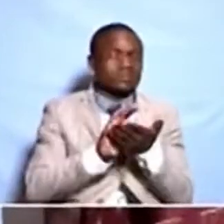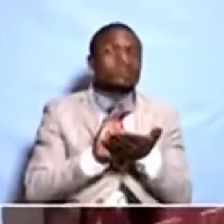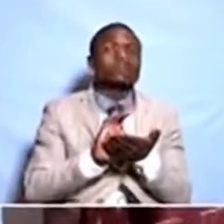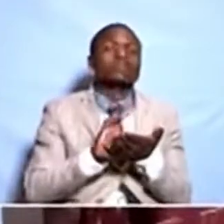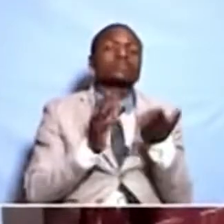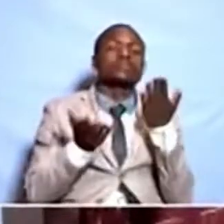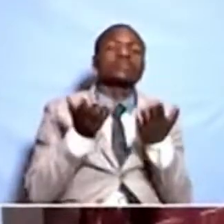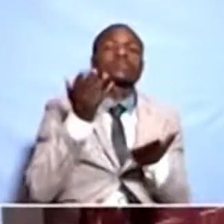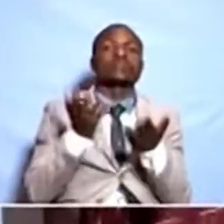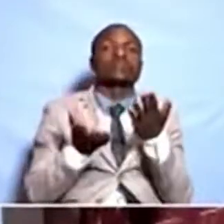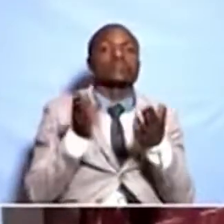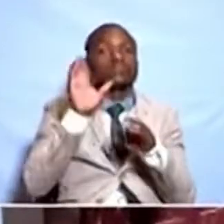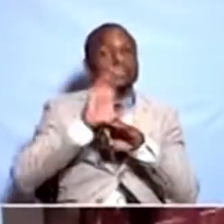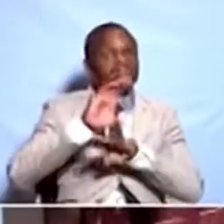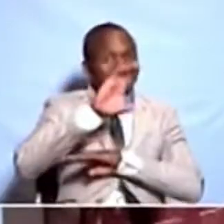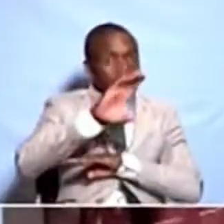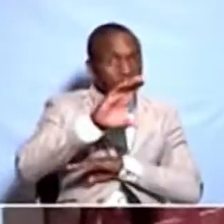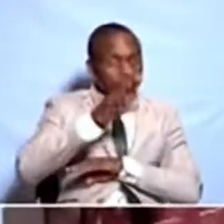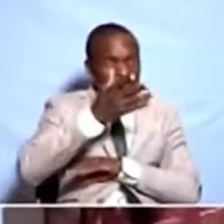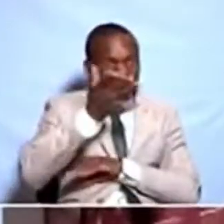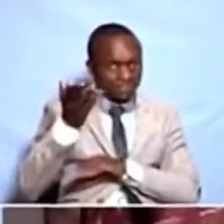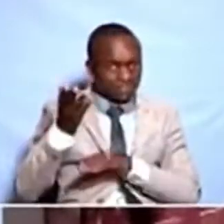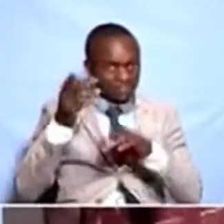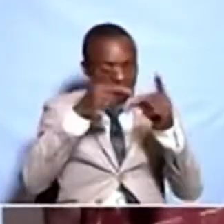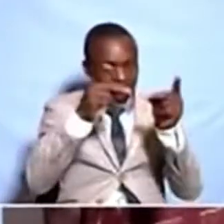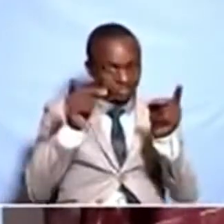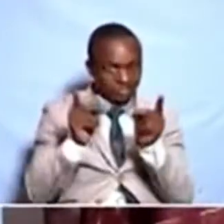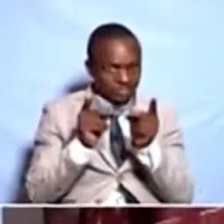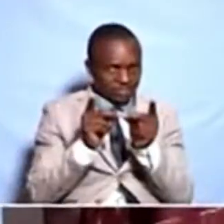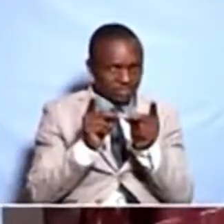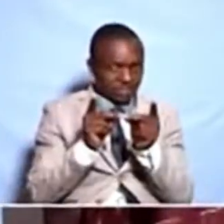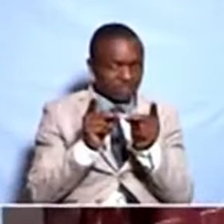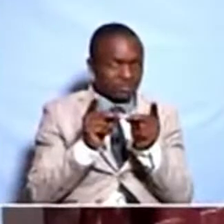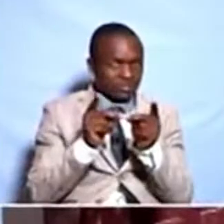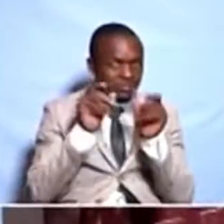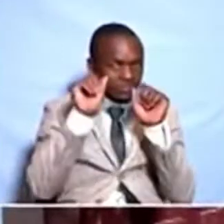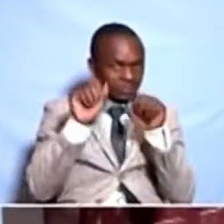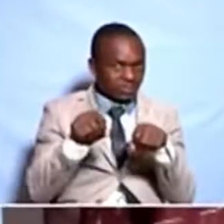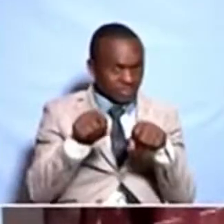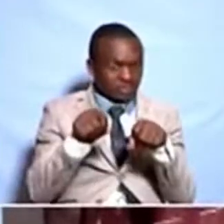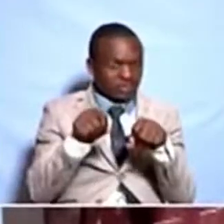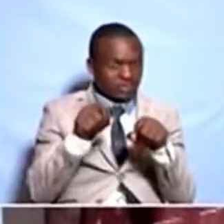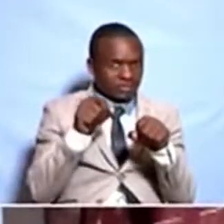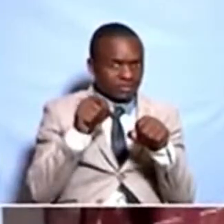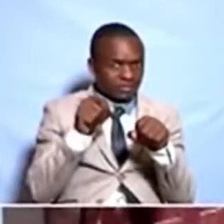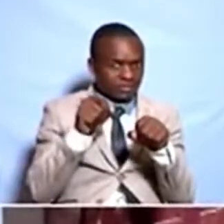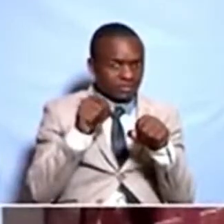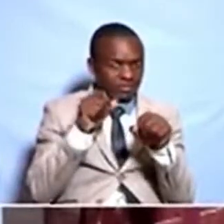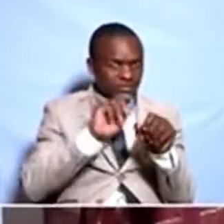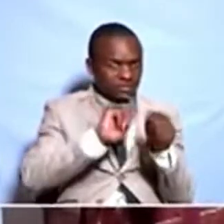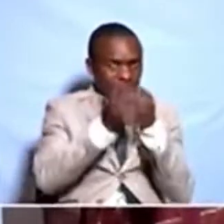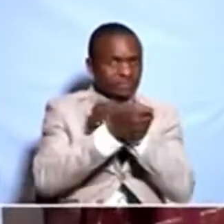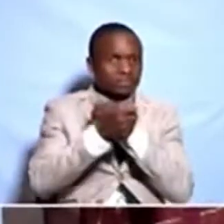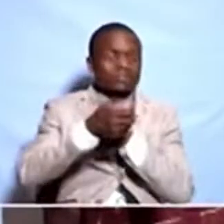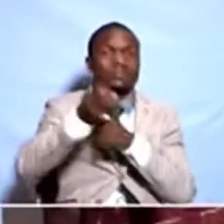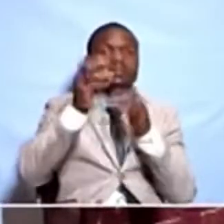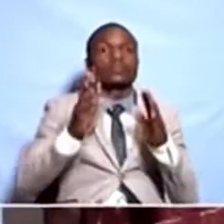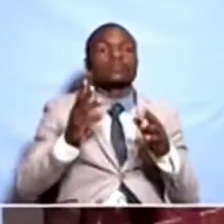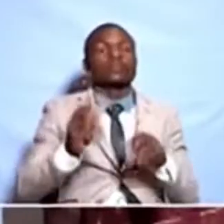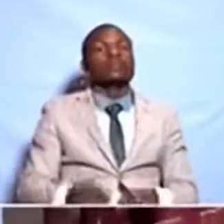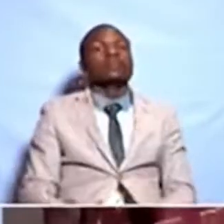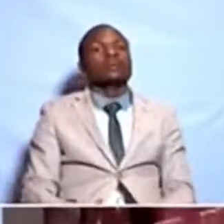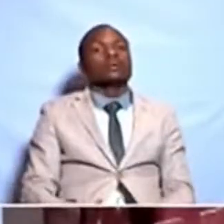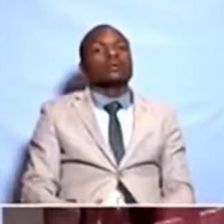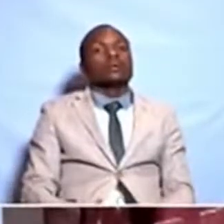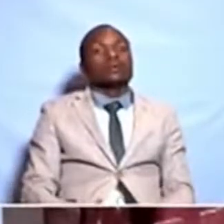maybe you go to Chipata, any of those places where you are, you can process the change of ownership. Okay. All right, and